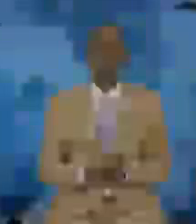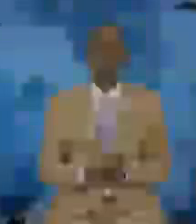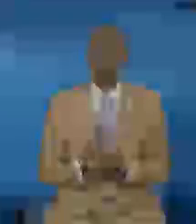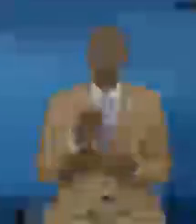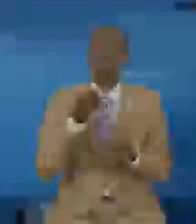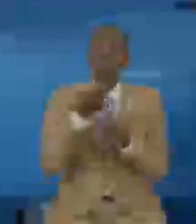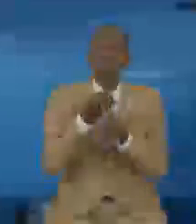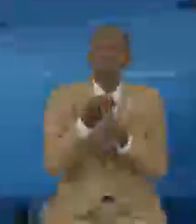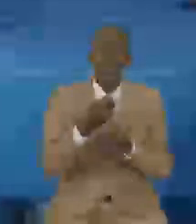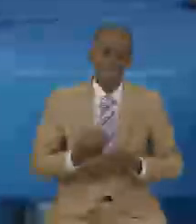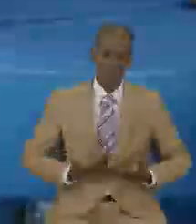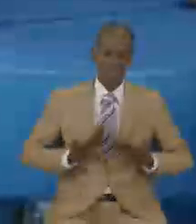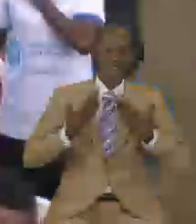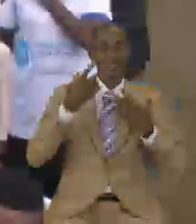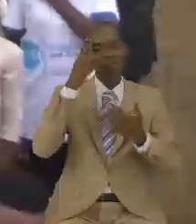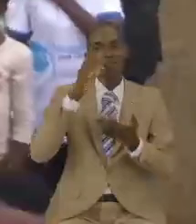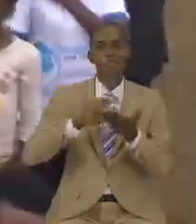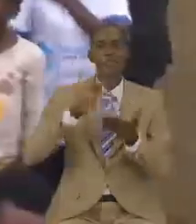Impact.